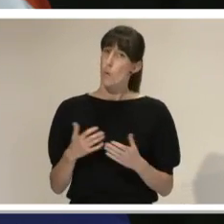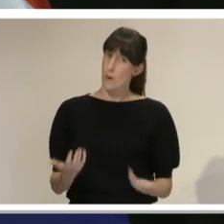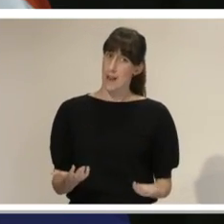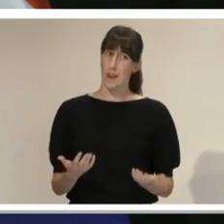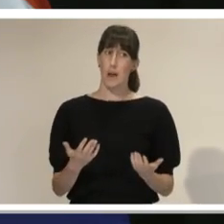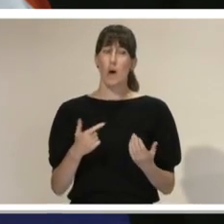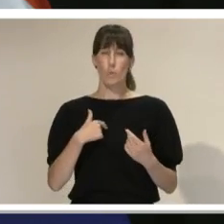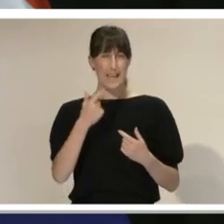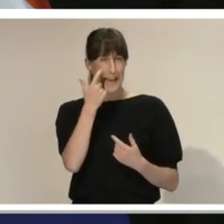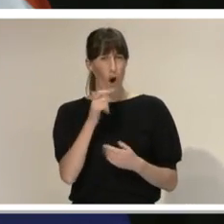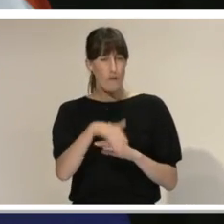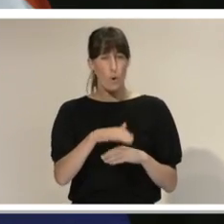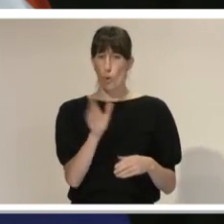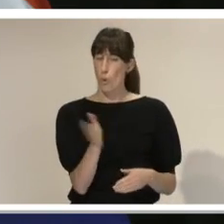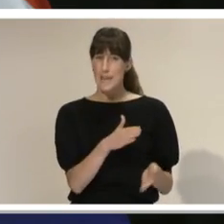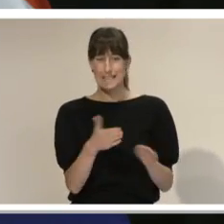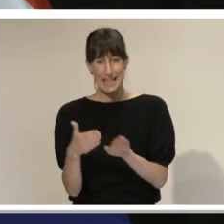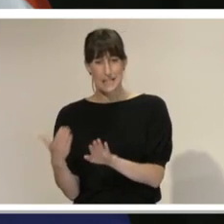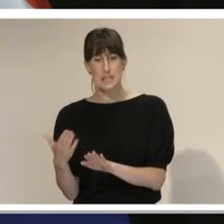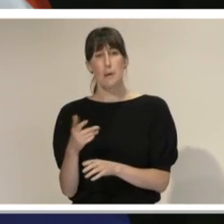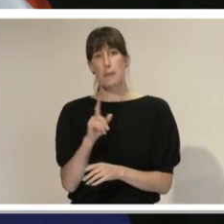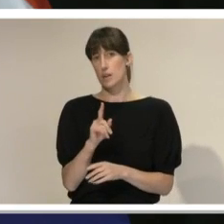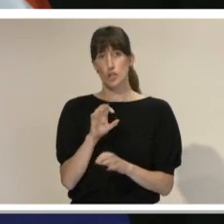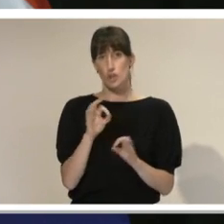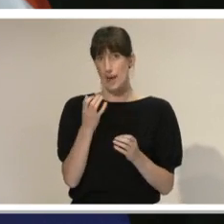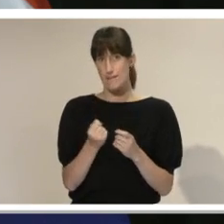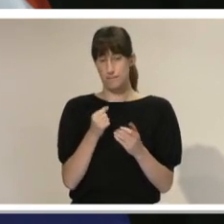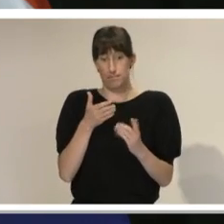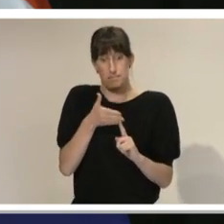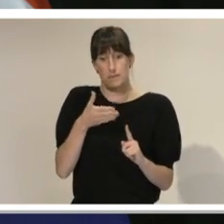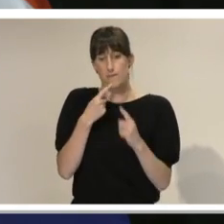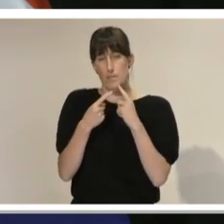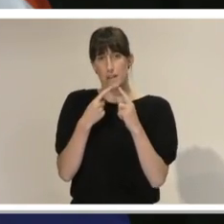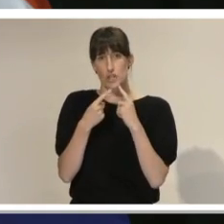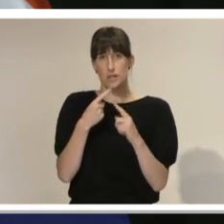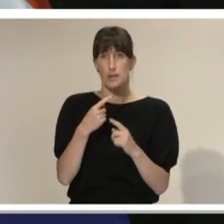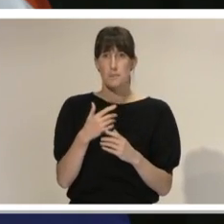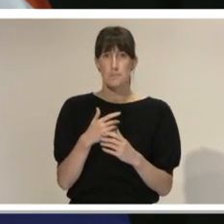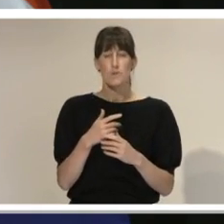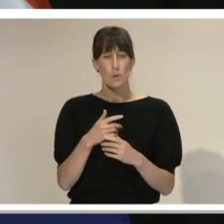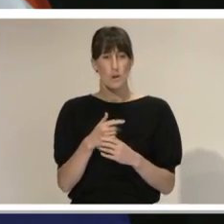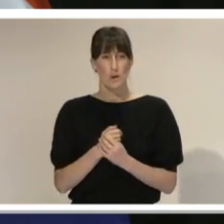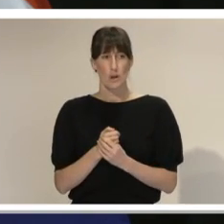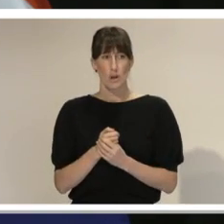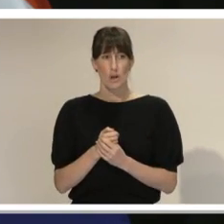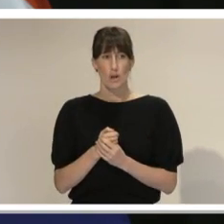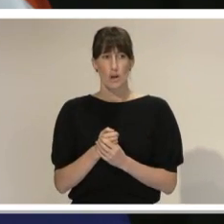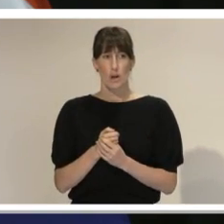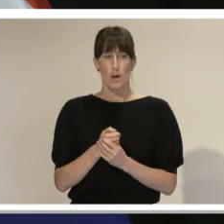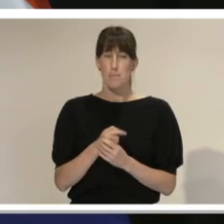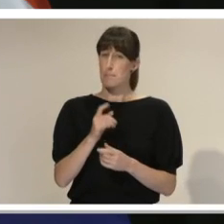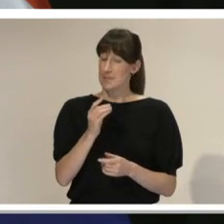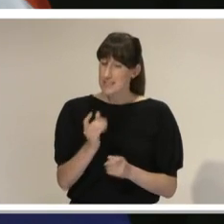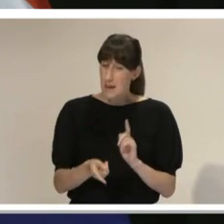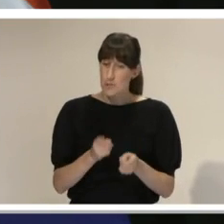weren't excess deaths related to delays in seeking care. If you look at those countries where and I think the Netherlands is